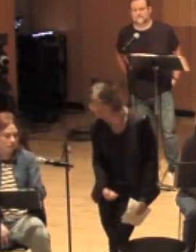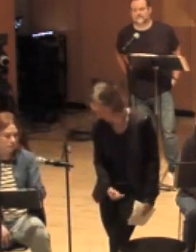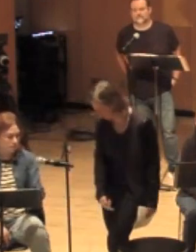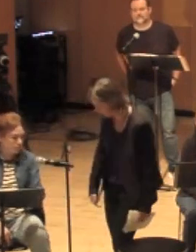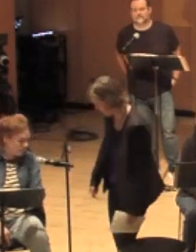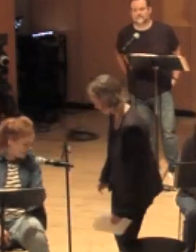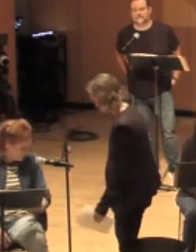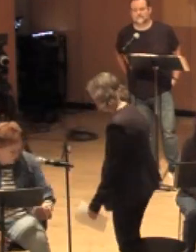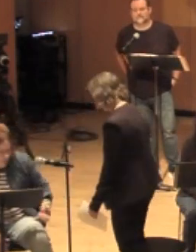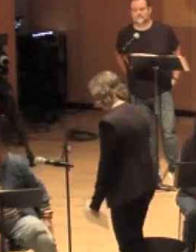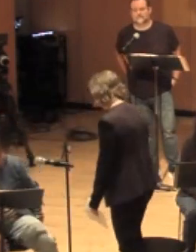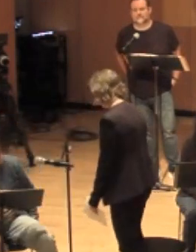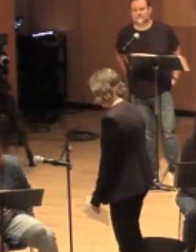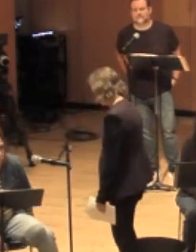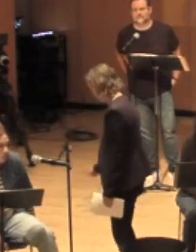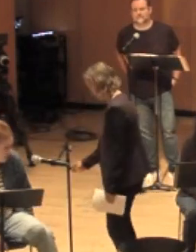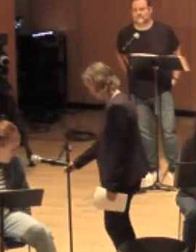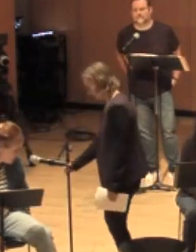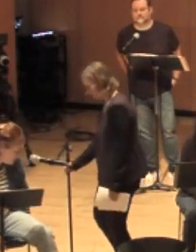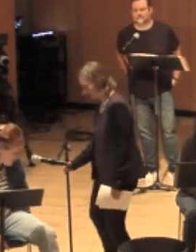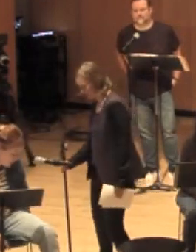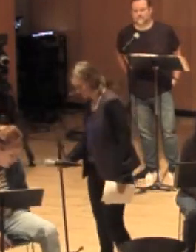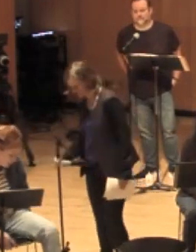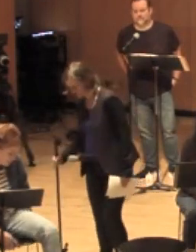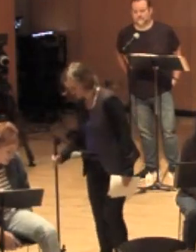this good okay